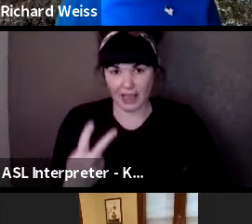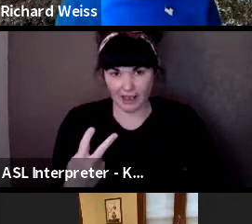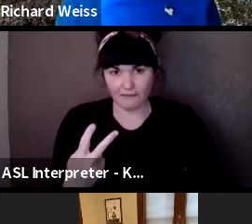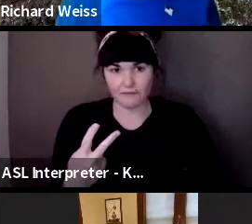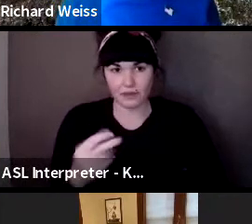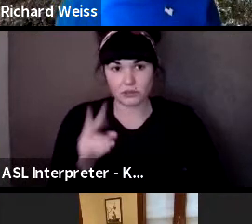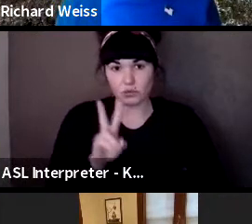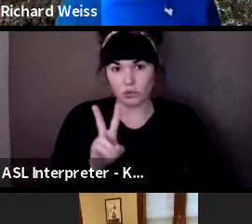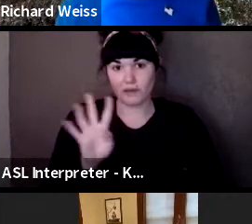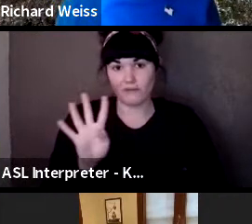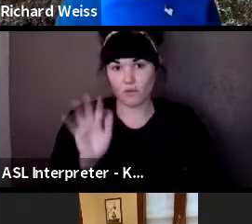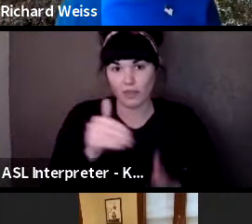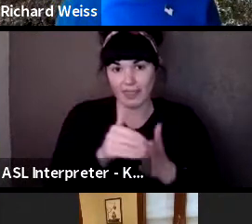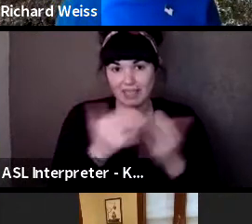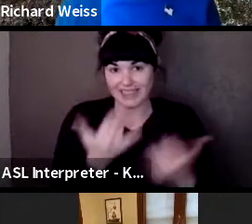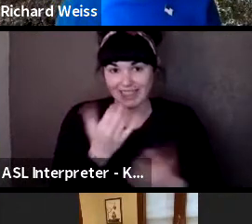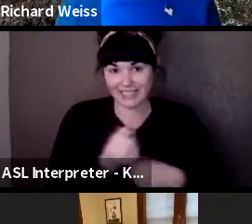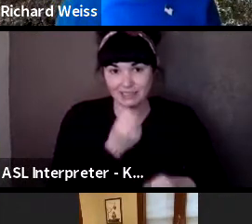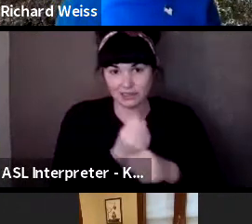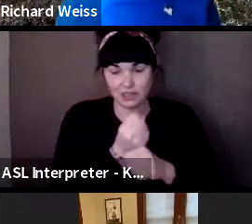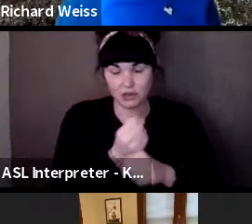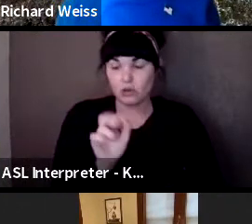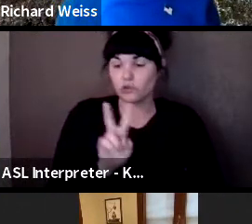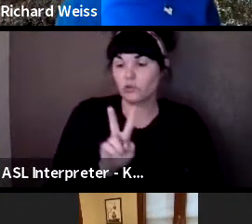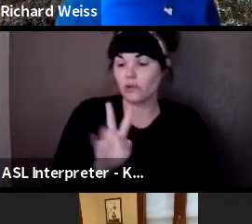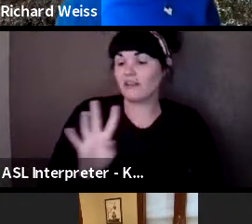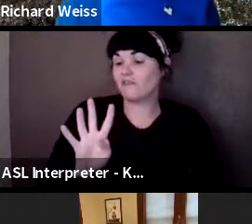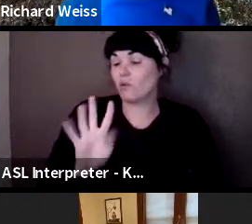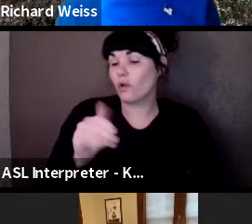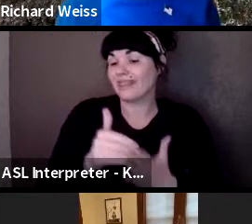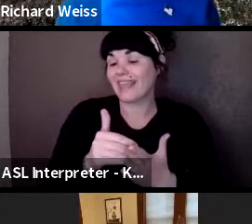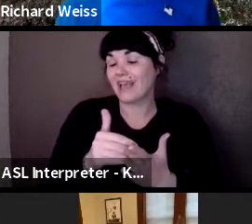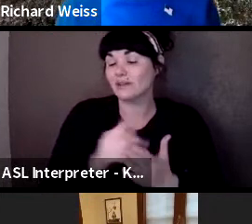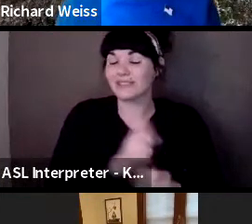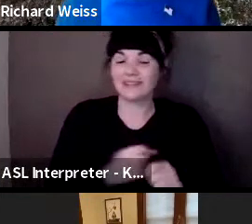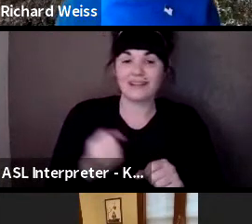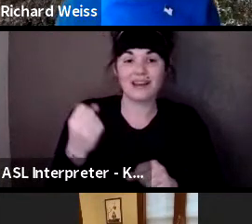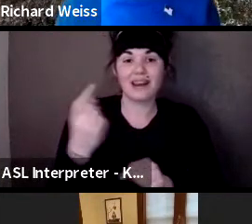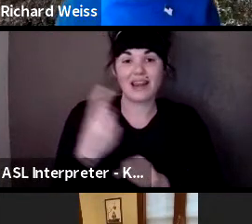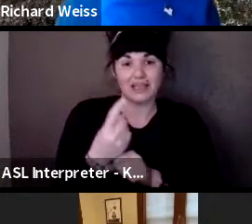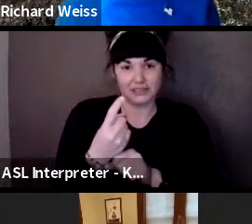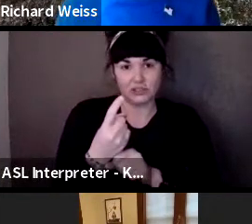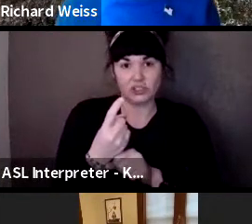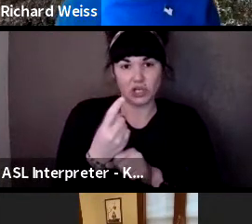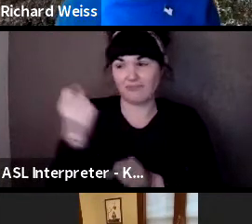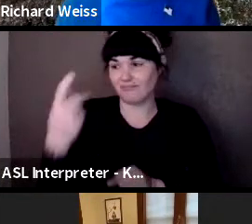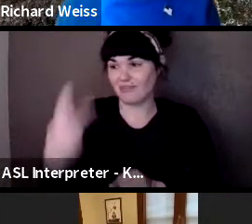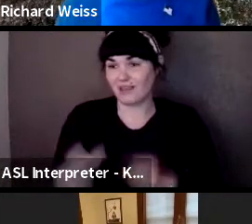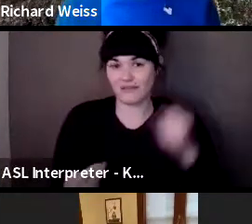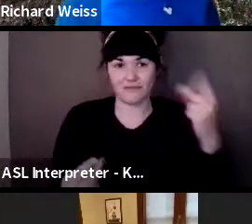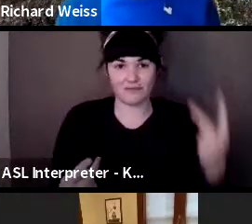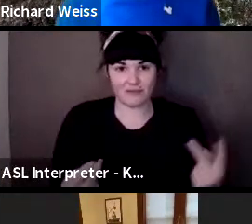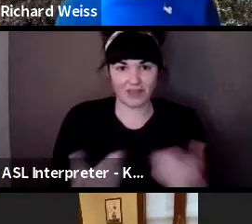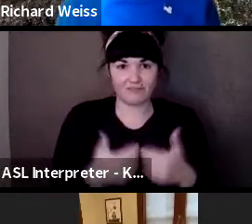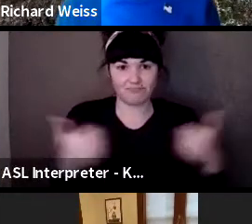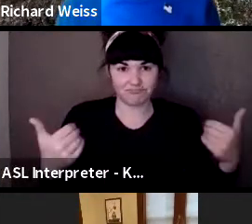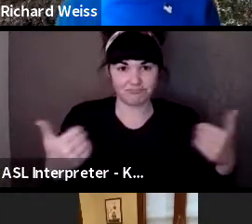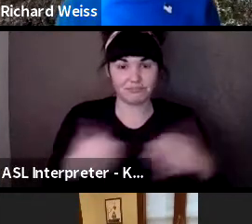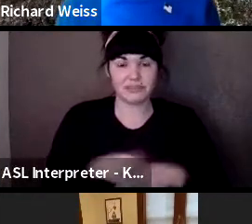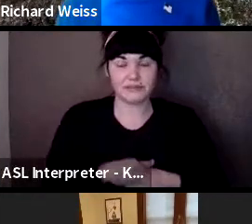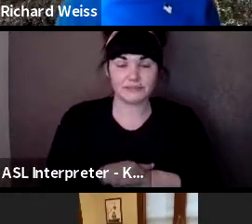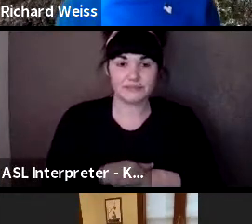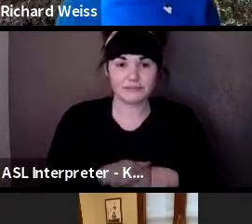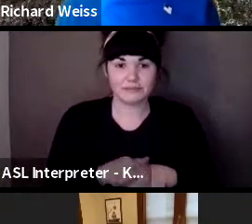and $24K for the next fiscal year, so that we divide it up that way.